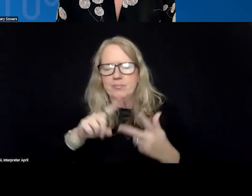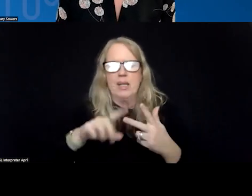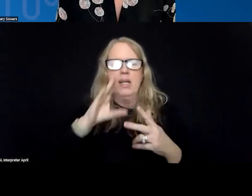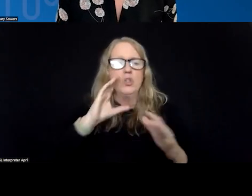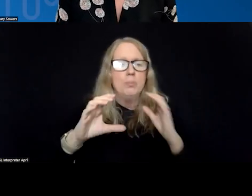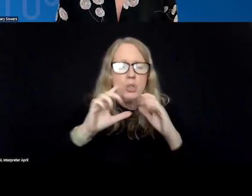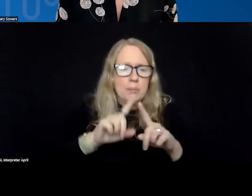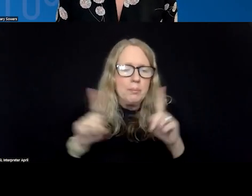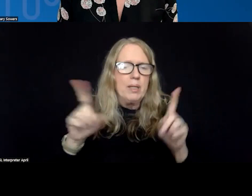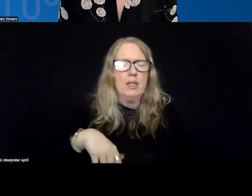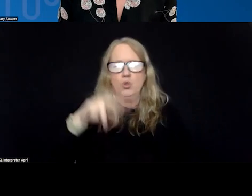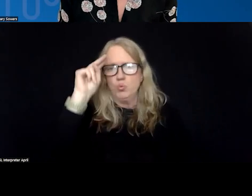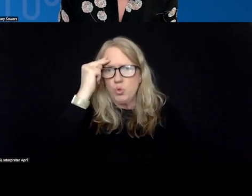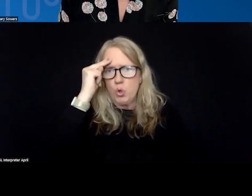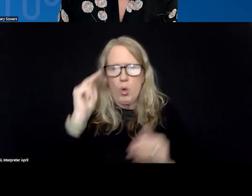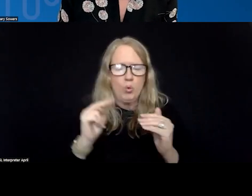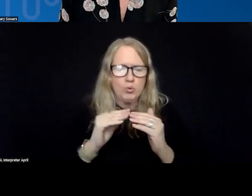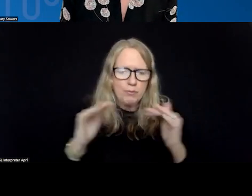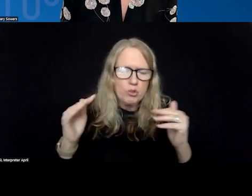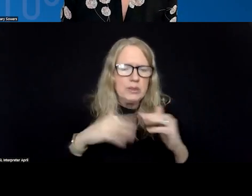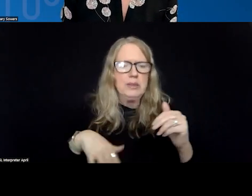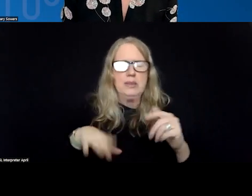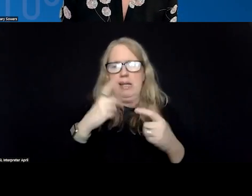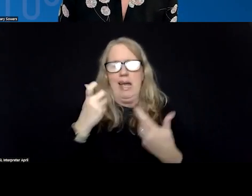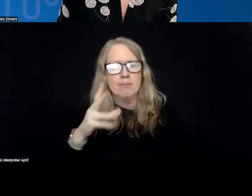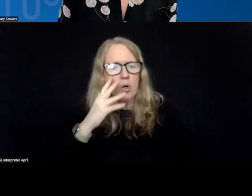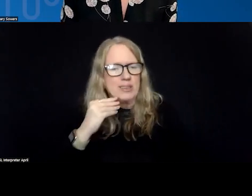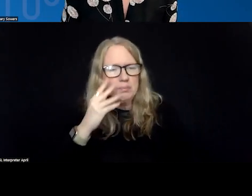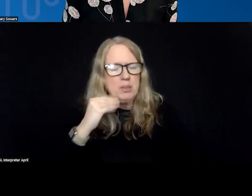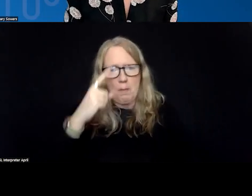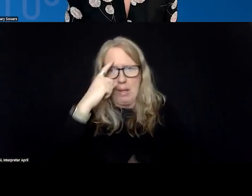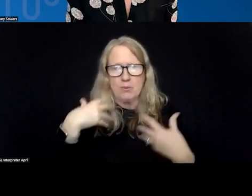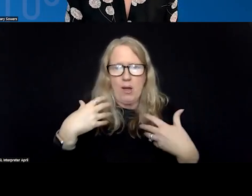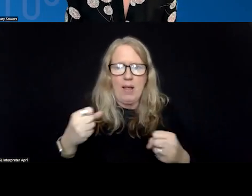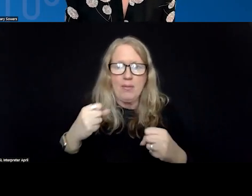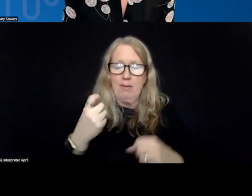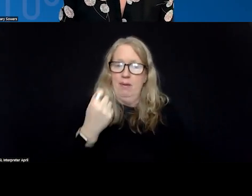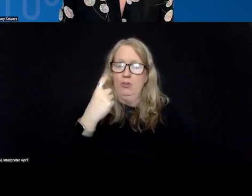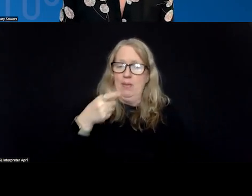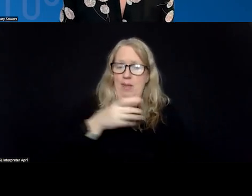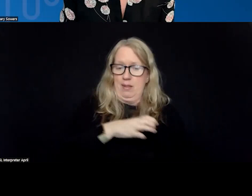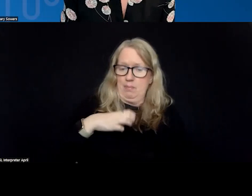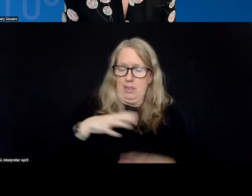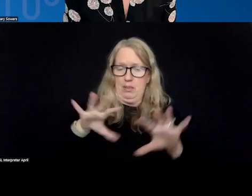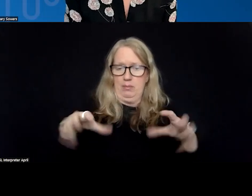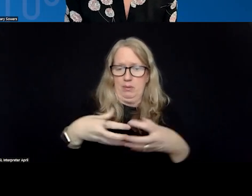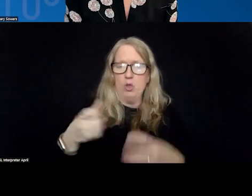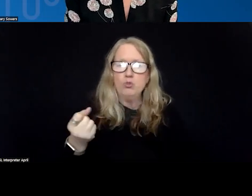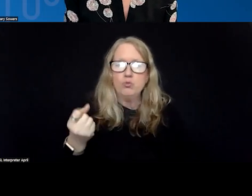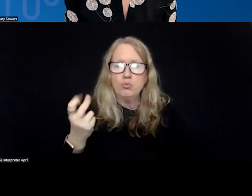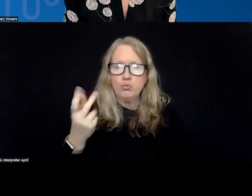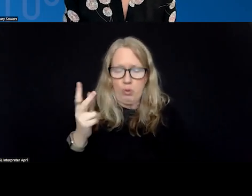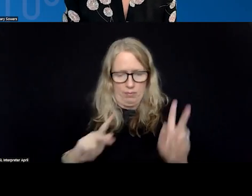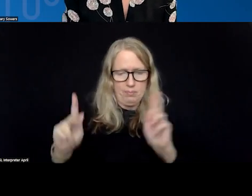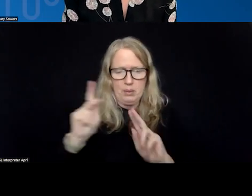differences, neurodiversity, and having experienced a mental health condition. And that steering committee is currently comprised of 12 individuals. We will be doing